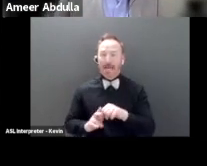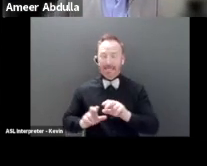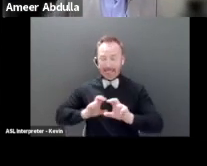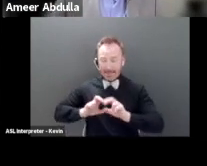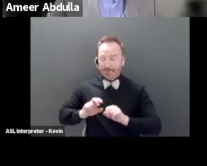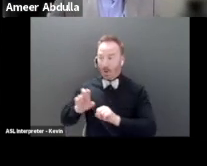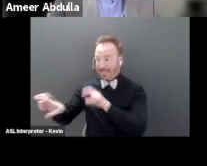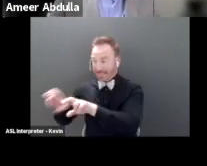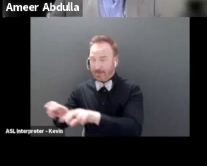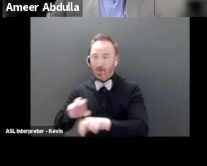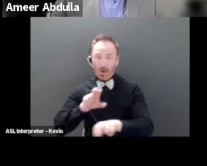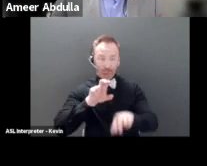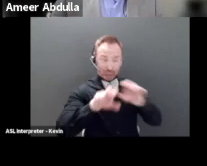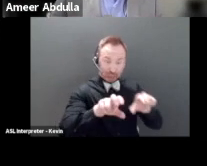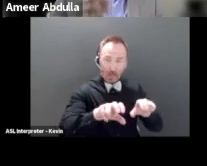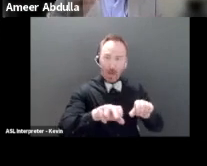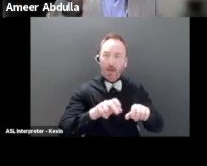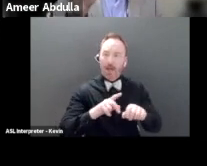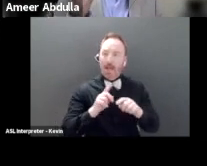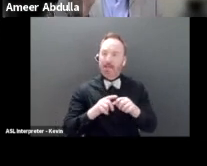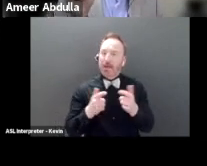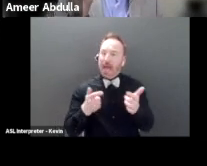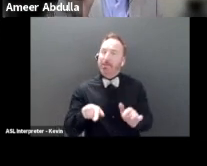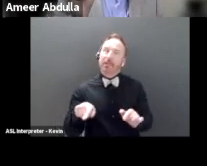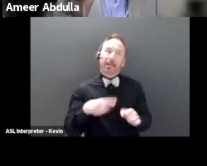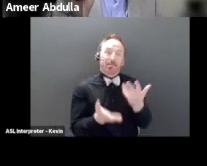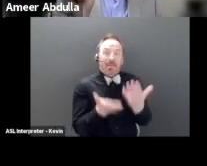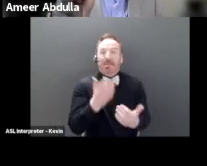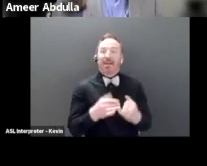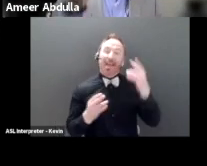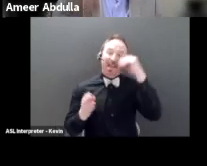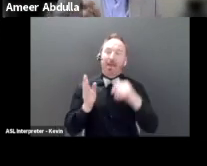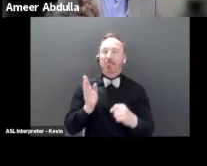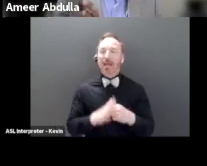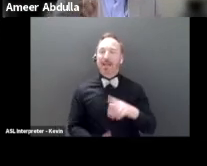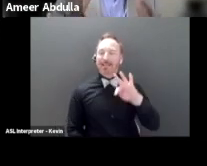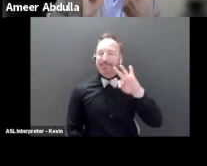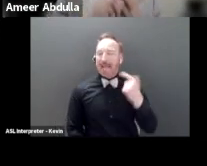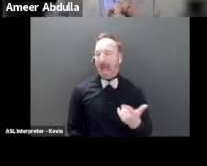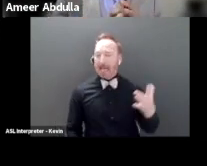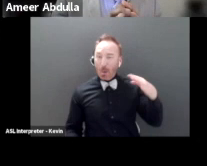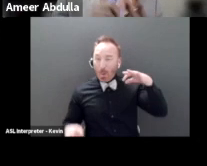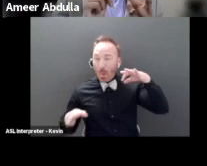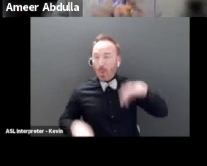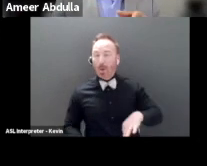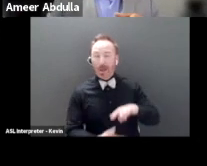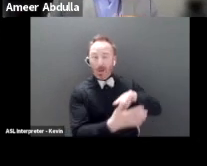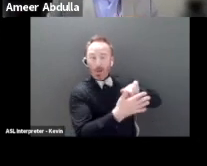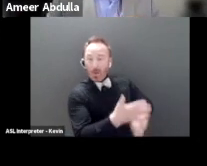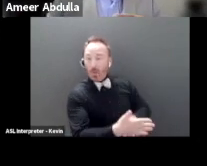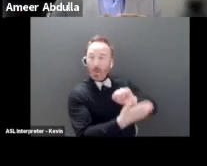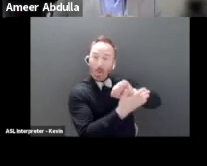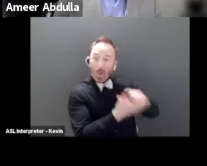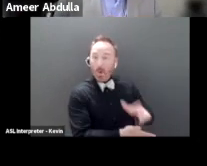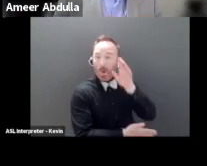and they may end up in a situation where they're thinking they're going to get all the tax benefits on this slide. So deferral of benefit, 50%